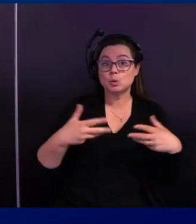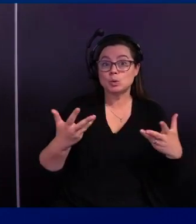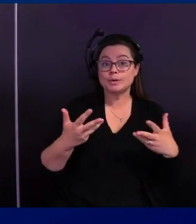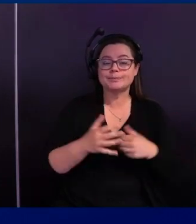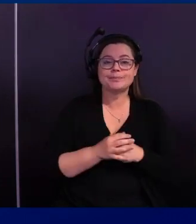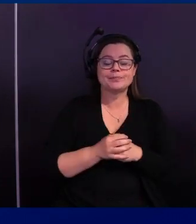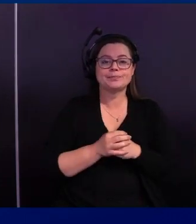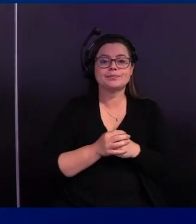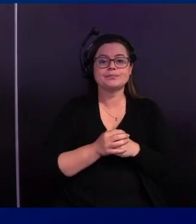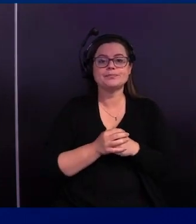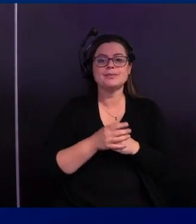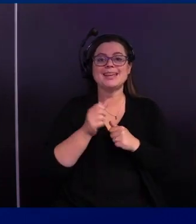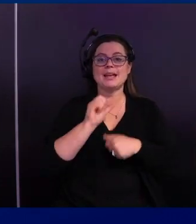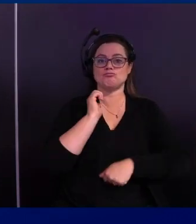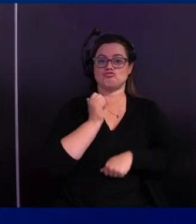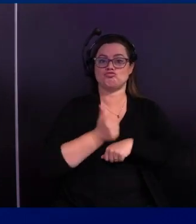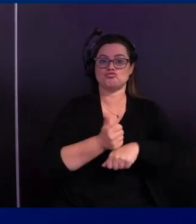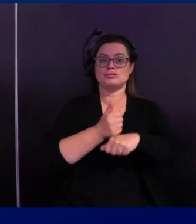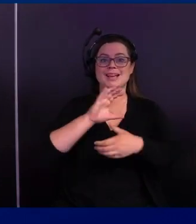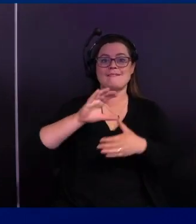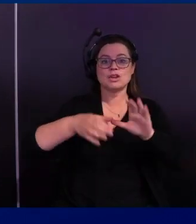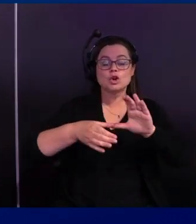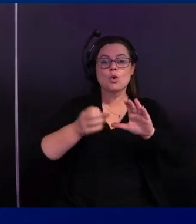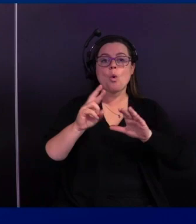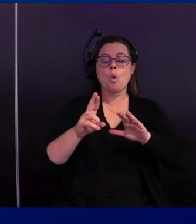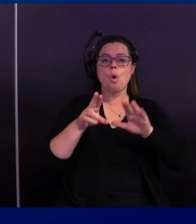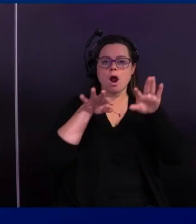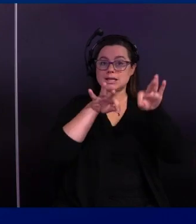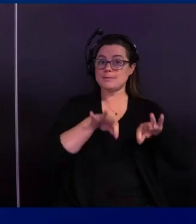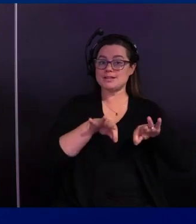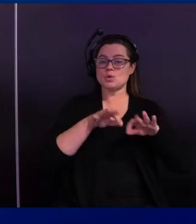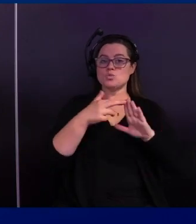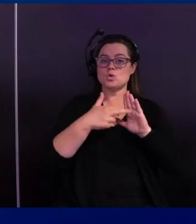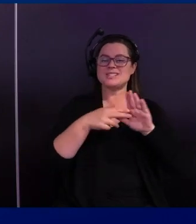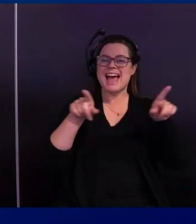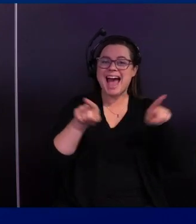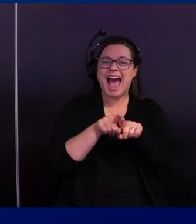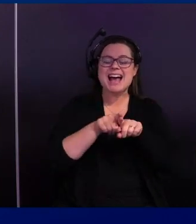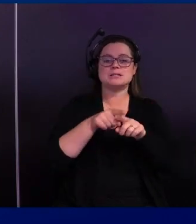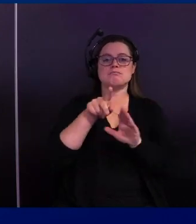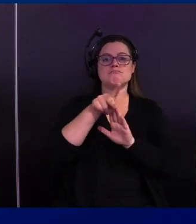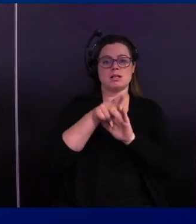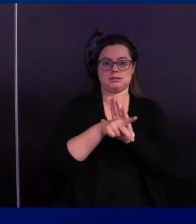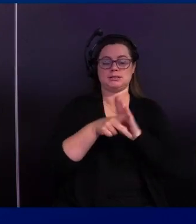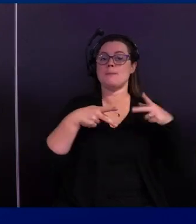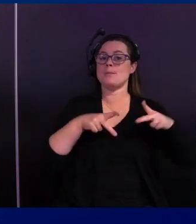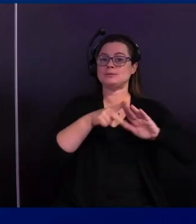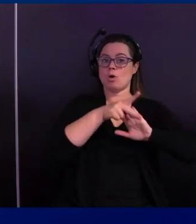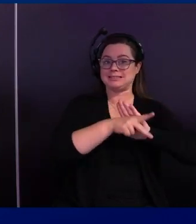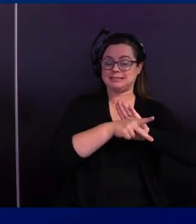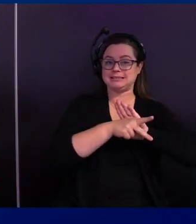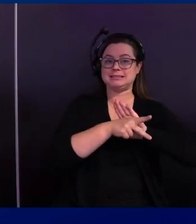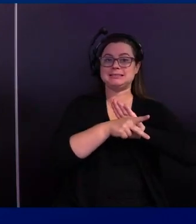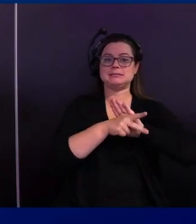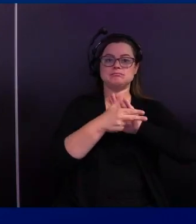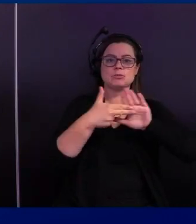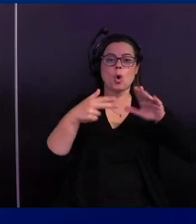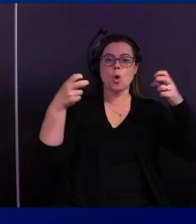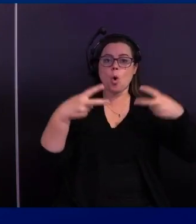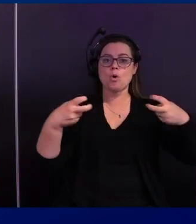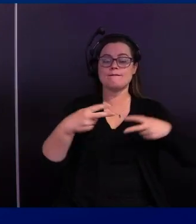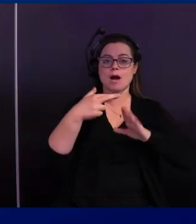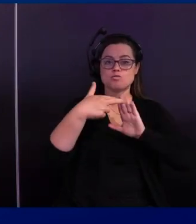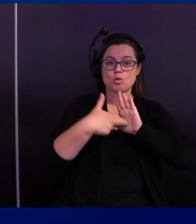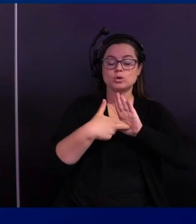is configure those rules or express those rules as policies, permissions policies. Okay. They're codified rules that describe